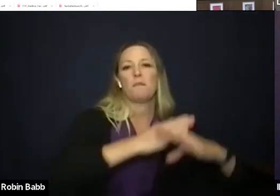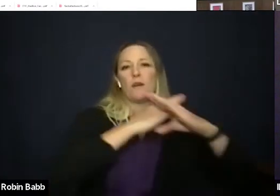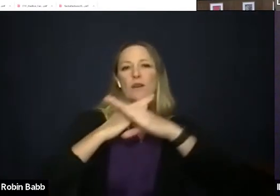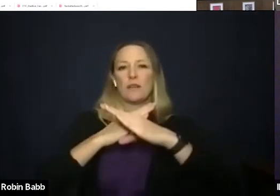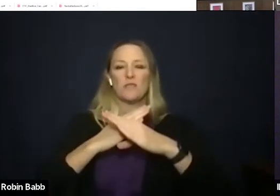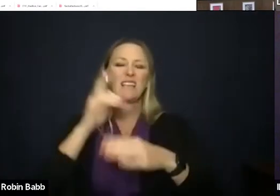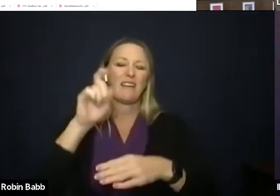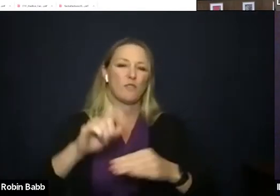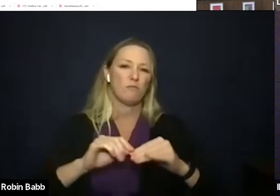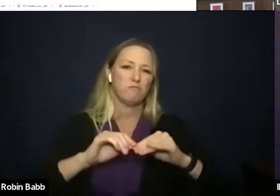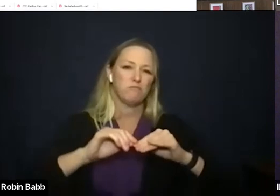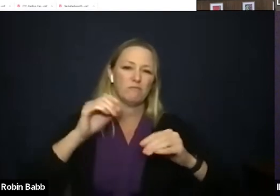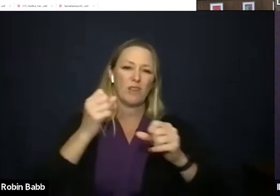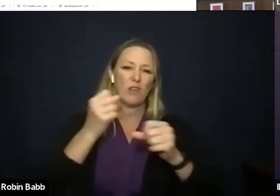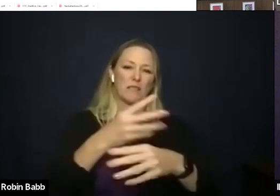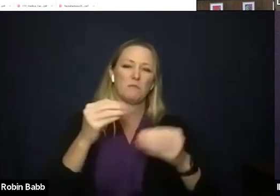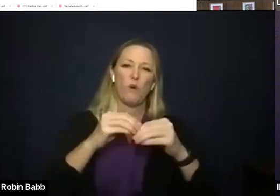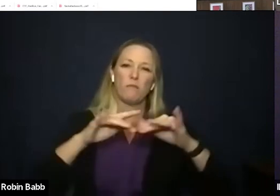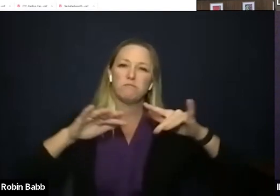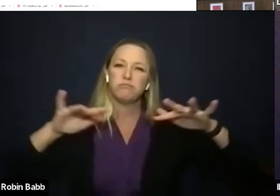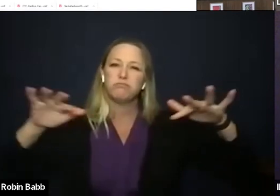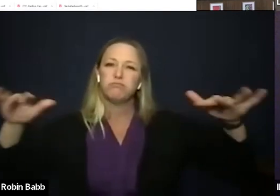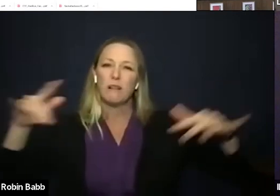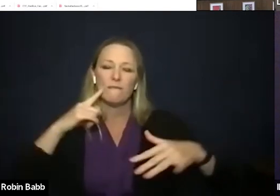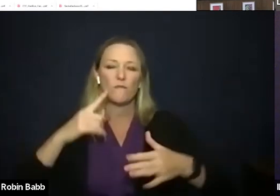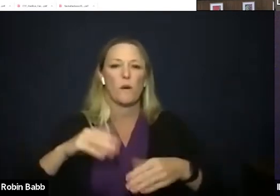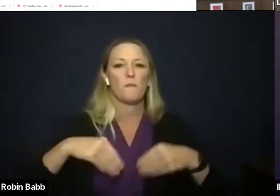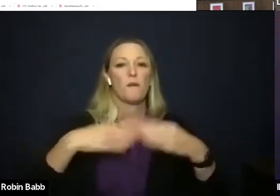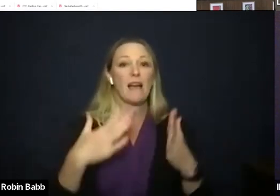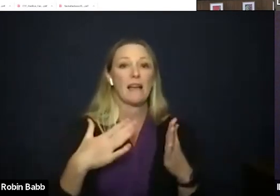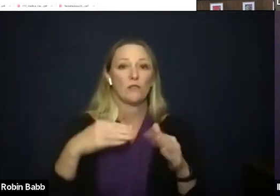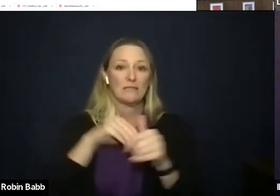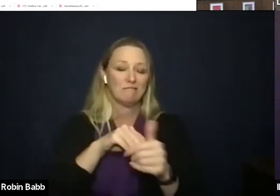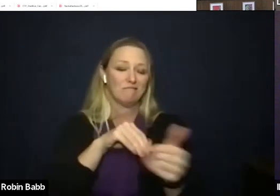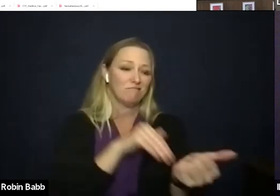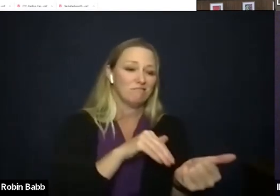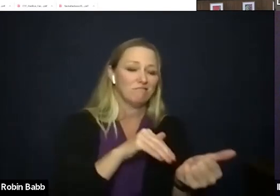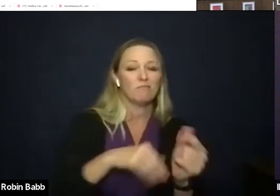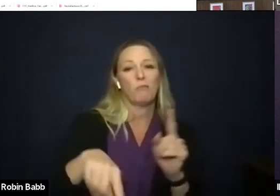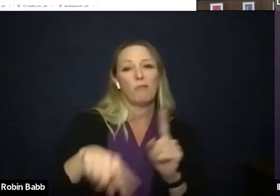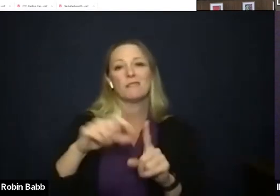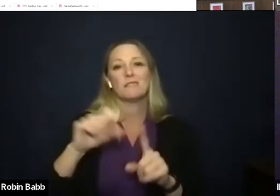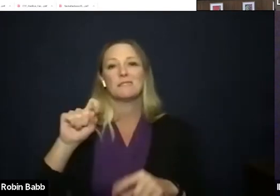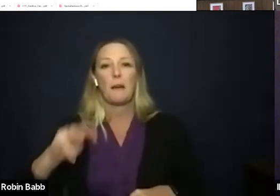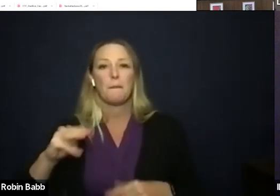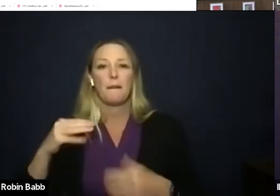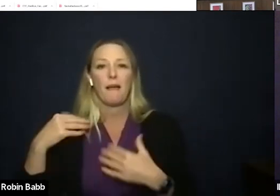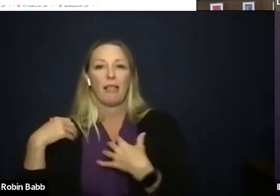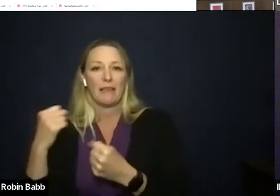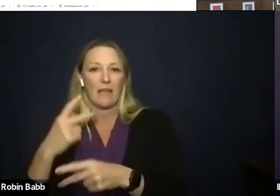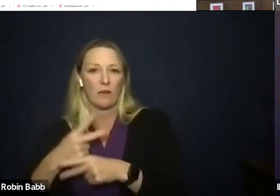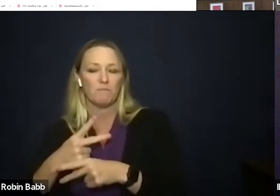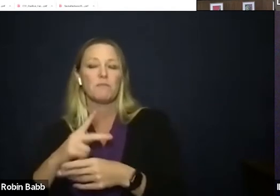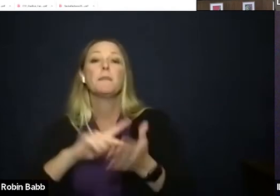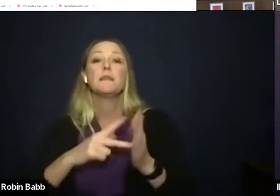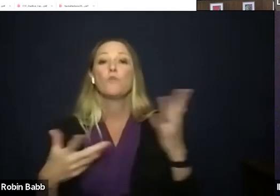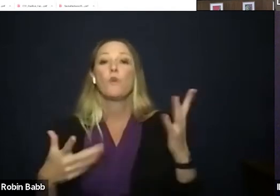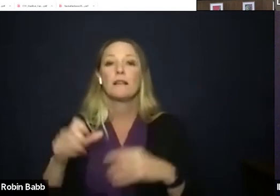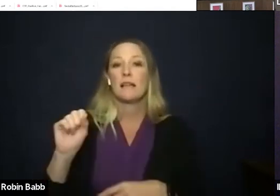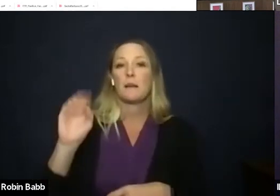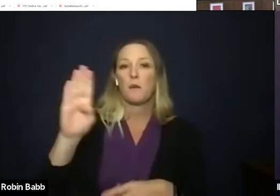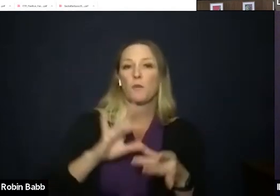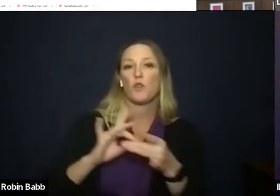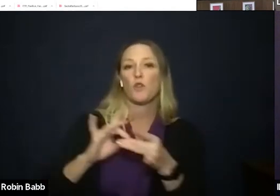practitioners and more proportionate representation within stem and health care fields santa barbara unified school district supports